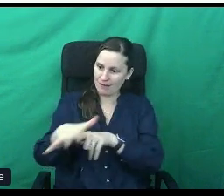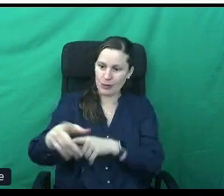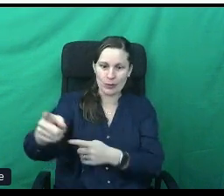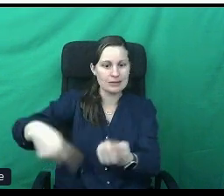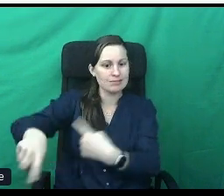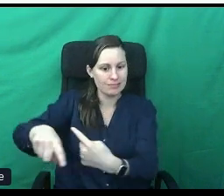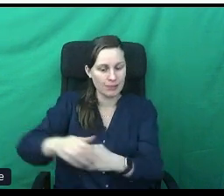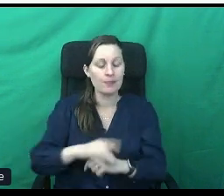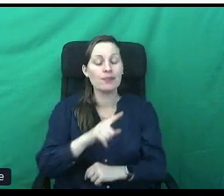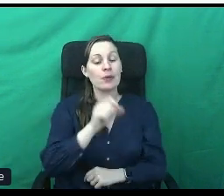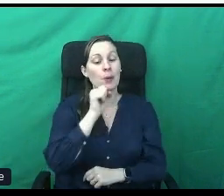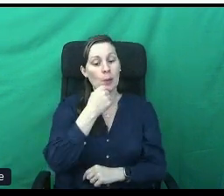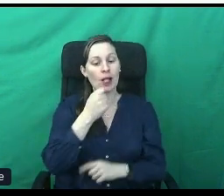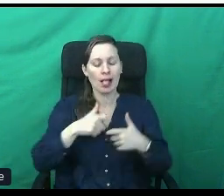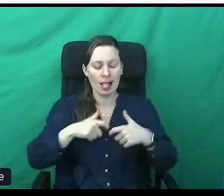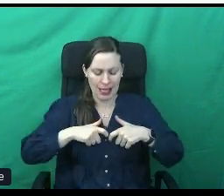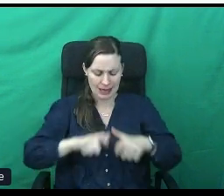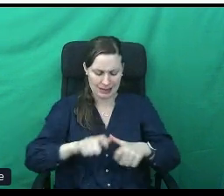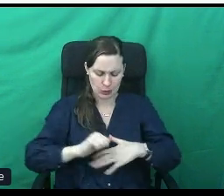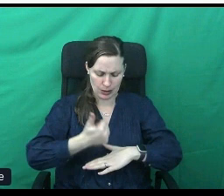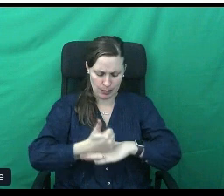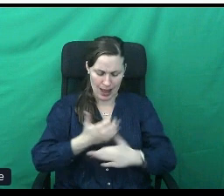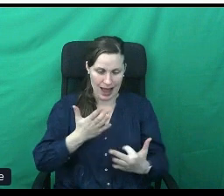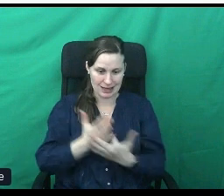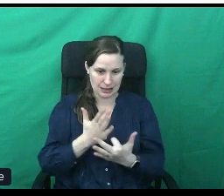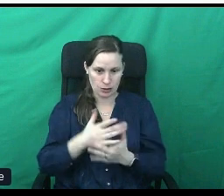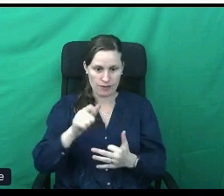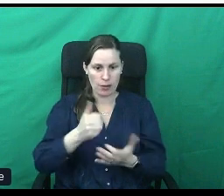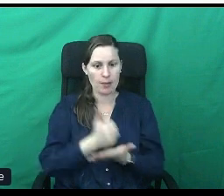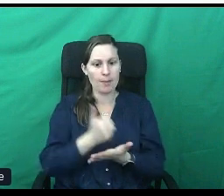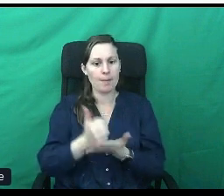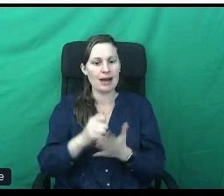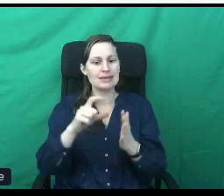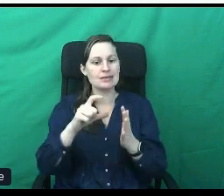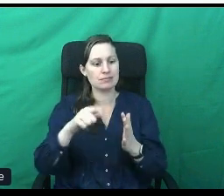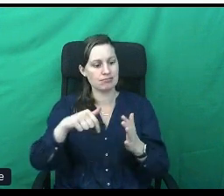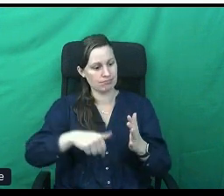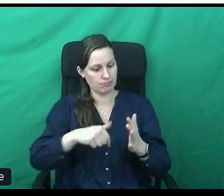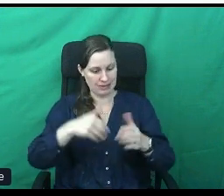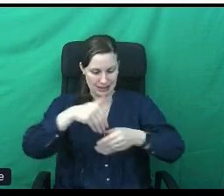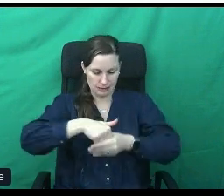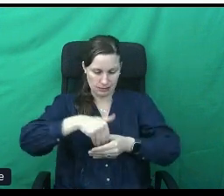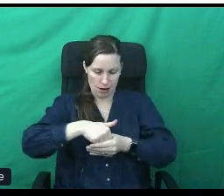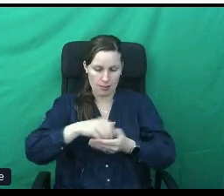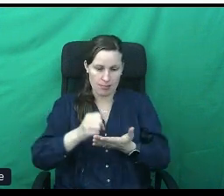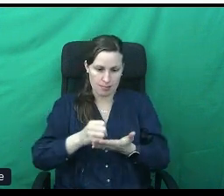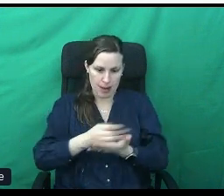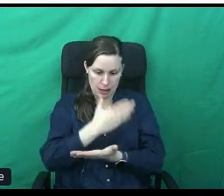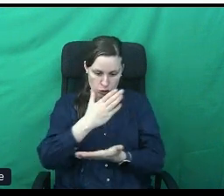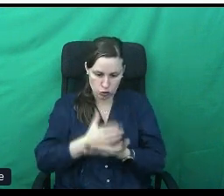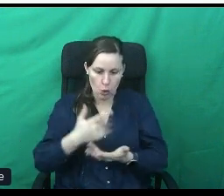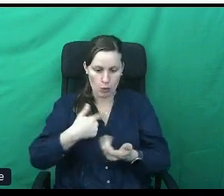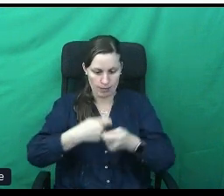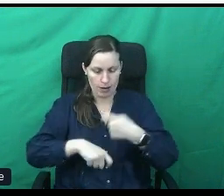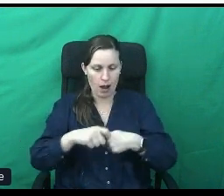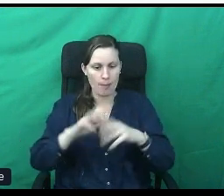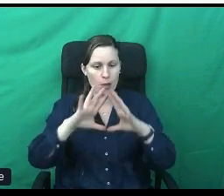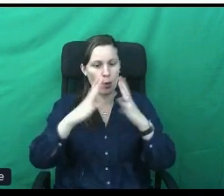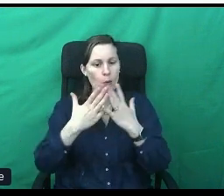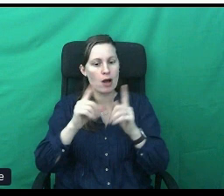embed accessibility into the bank's DNA and fight the good fight to ensure we become the world's most digitally accessible bank.